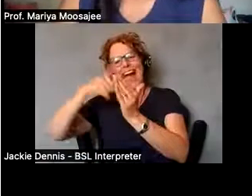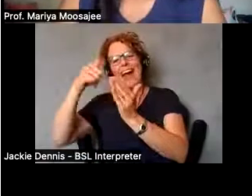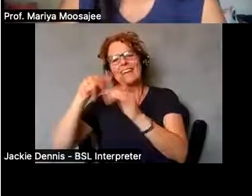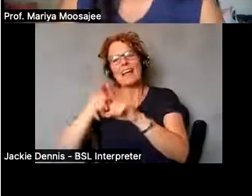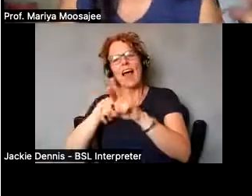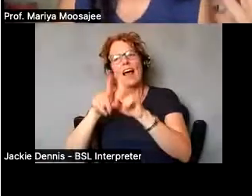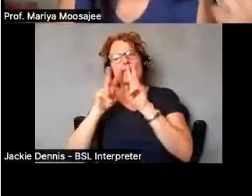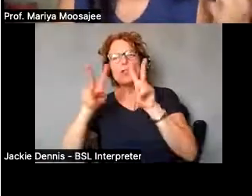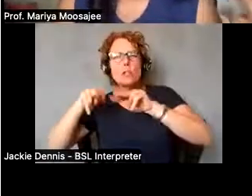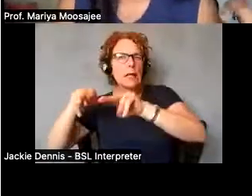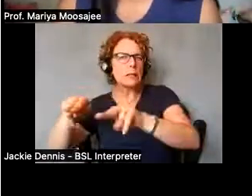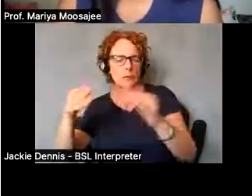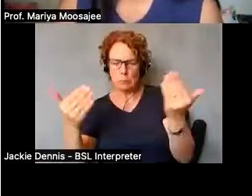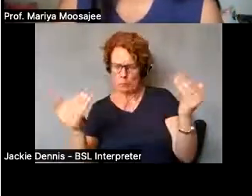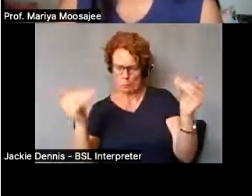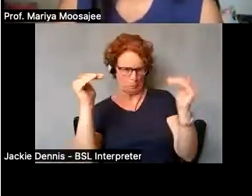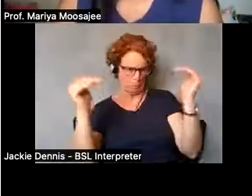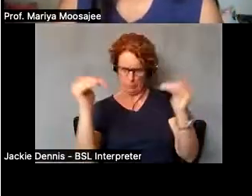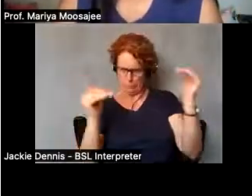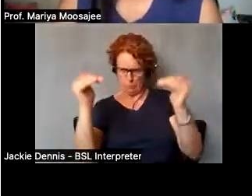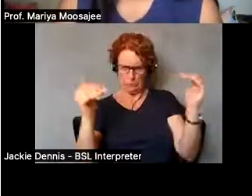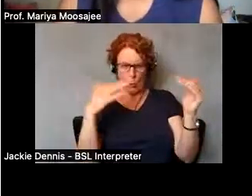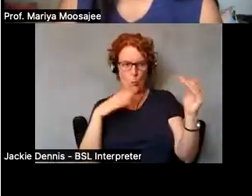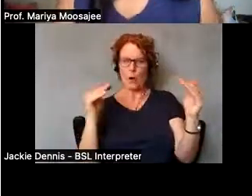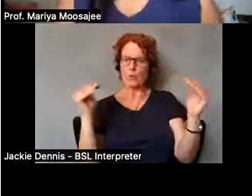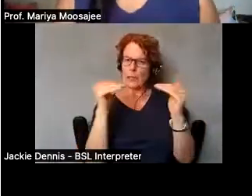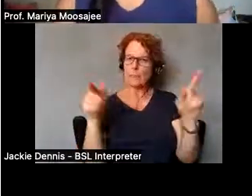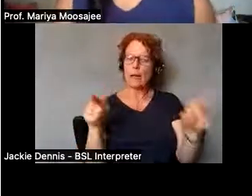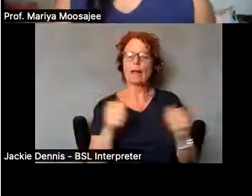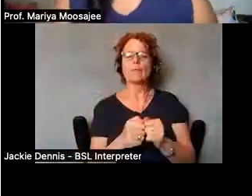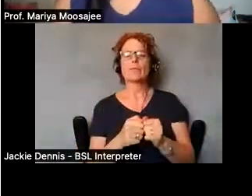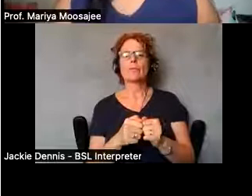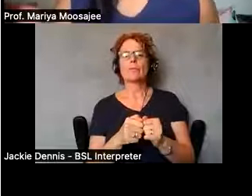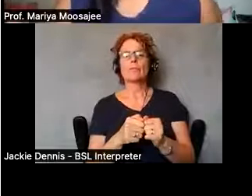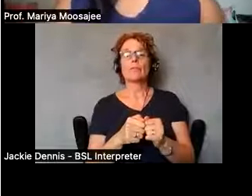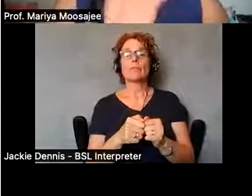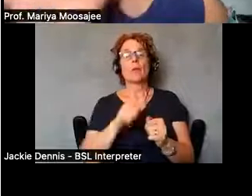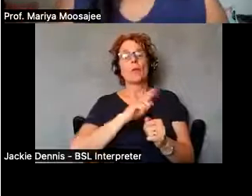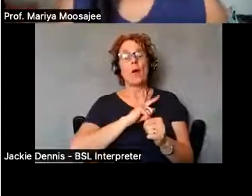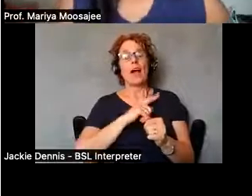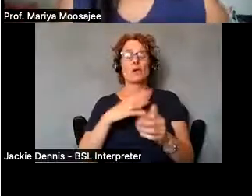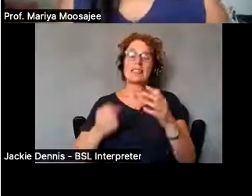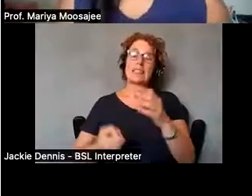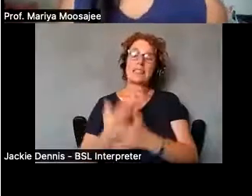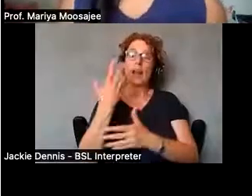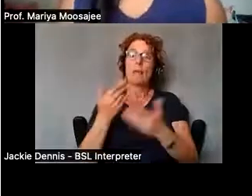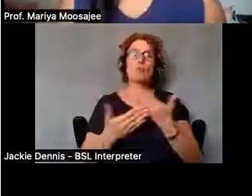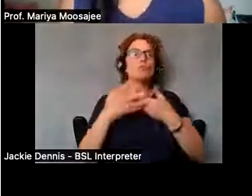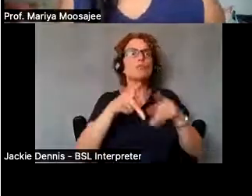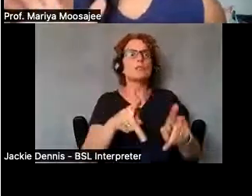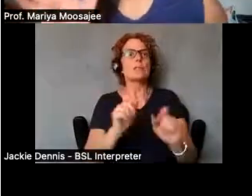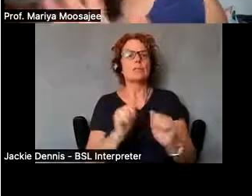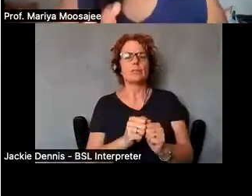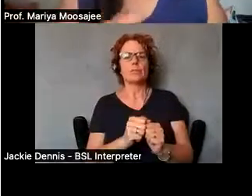that you have at your one-off visit in the hospital annually. Because we want to develop a new system whereby